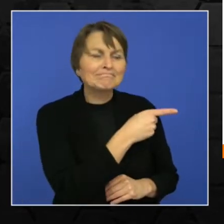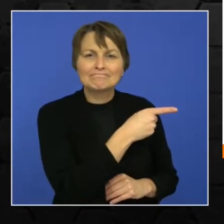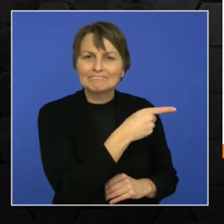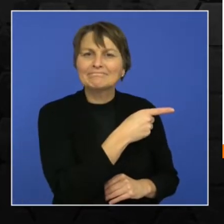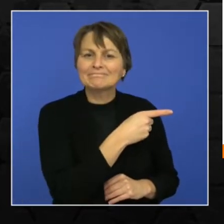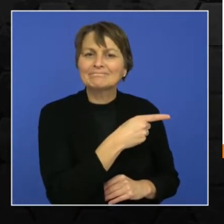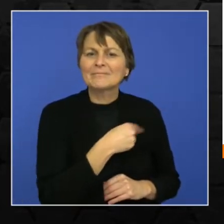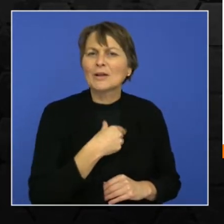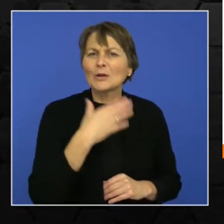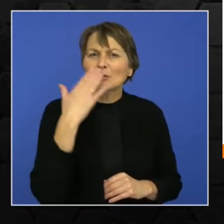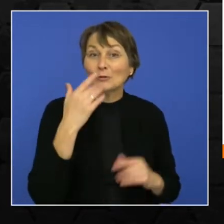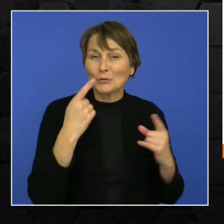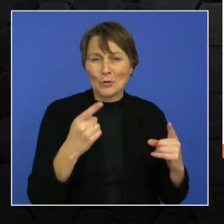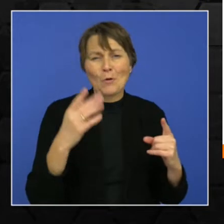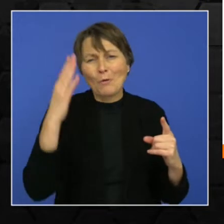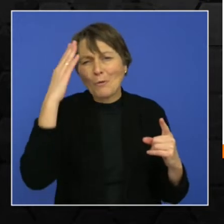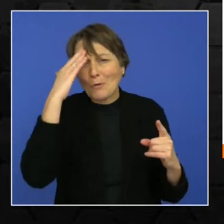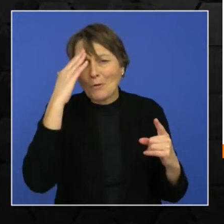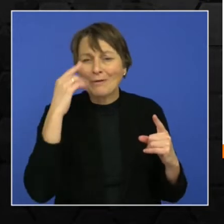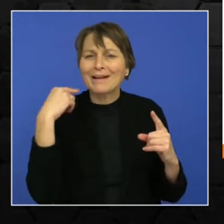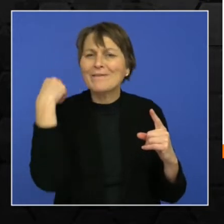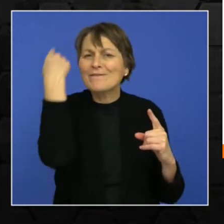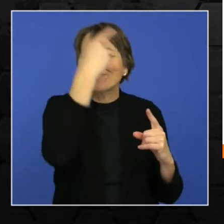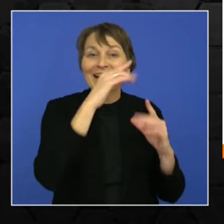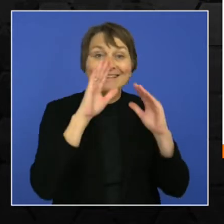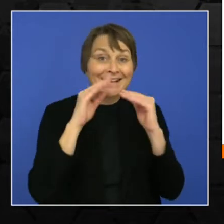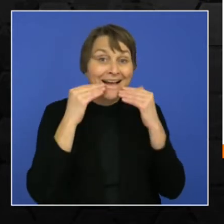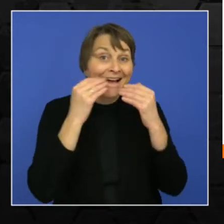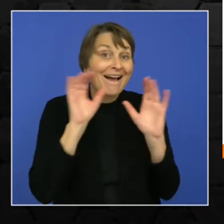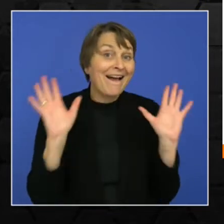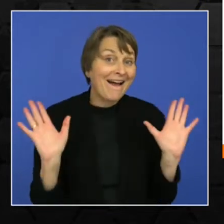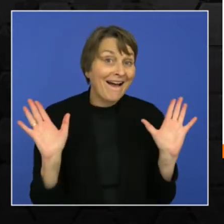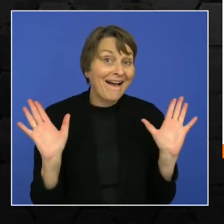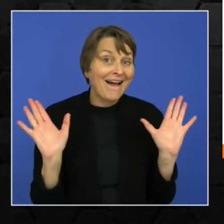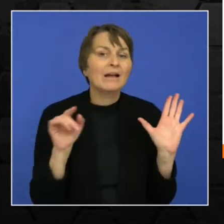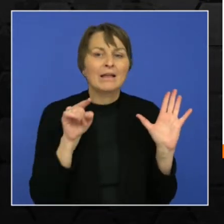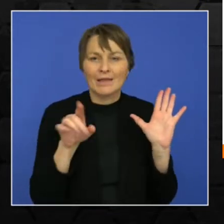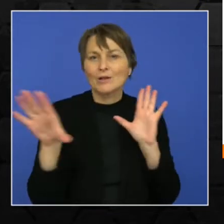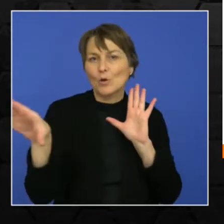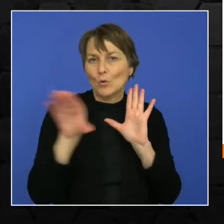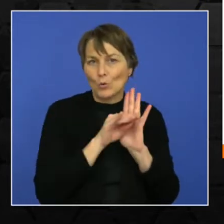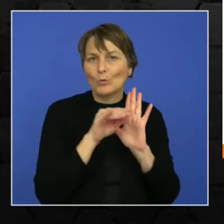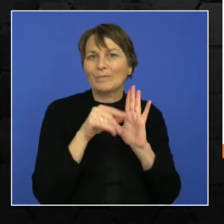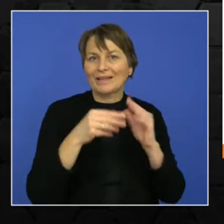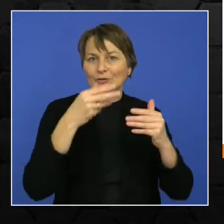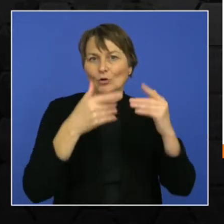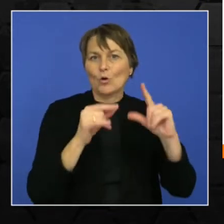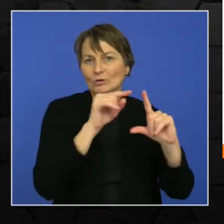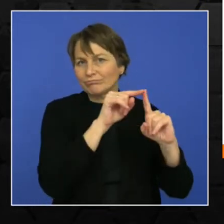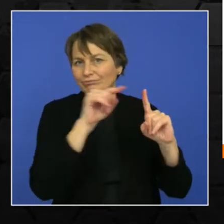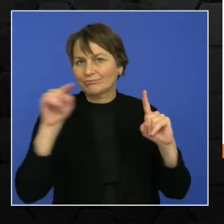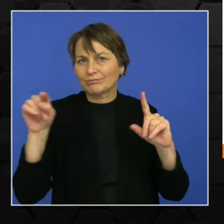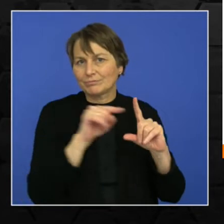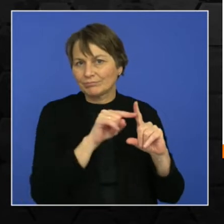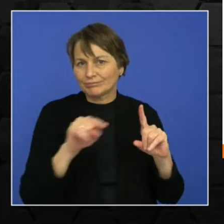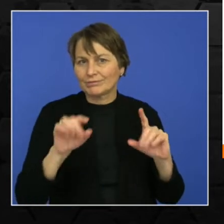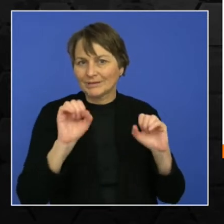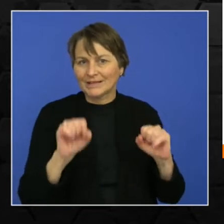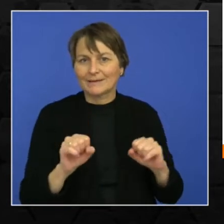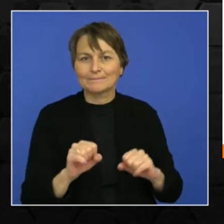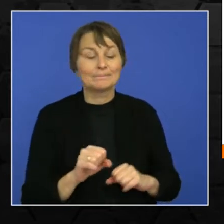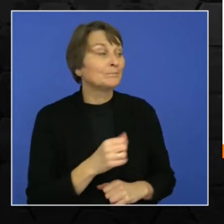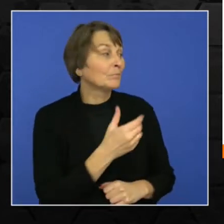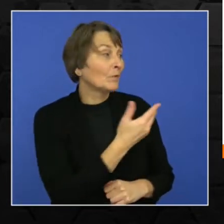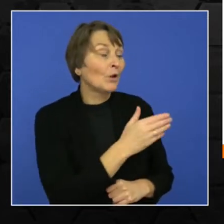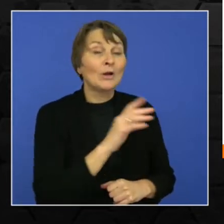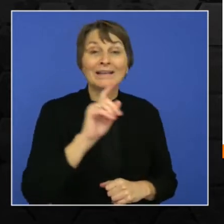now very popular right now, so you can use that also. Cool. So 5 server-side superpower that TensorFlow.js can give you: privacy,